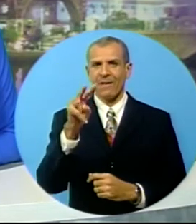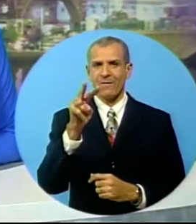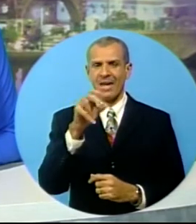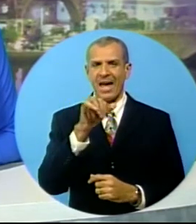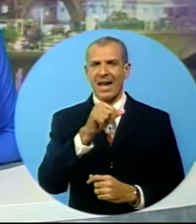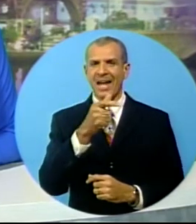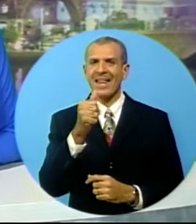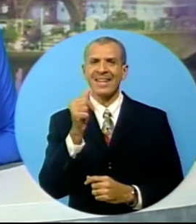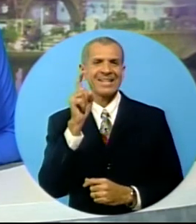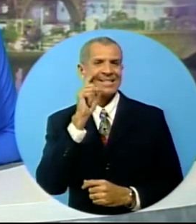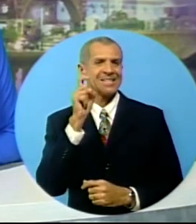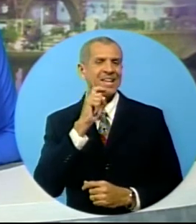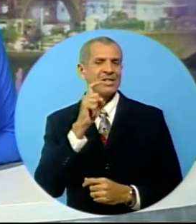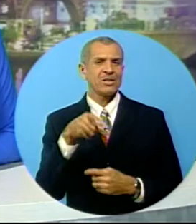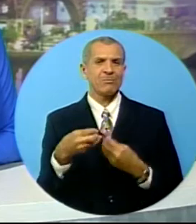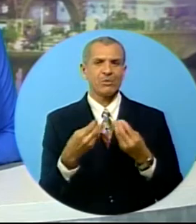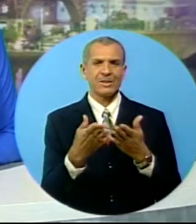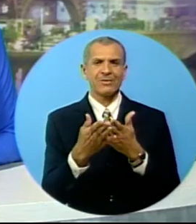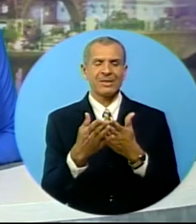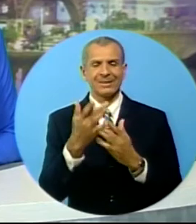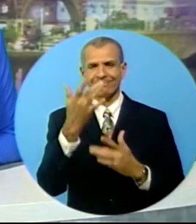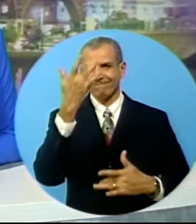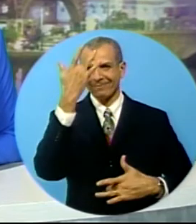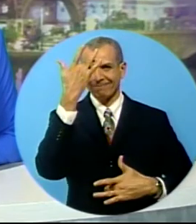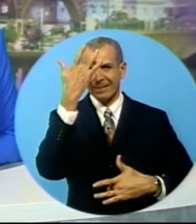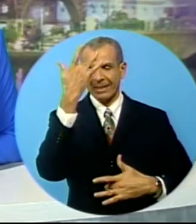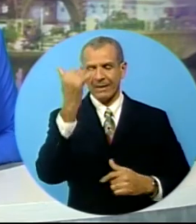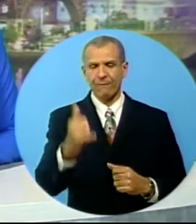other sexually transmitted infections.